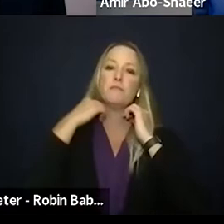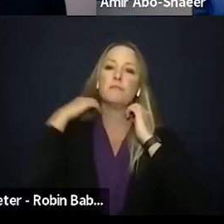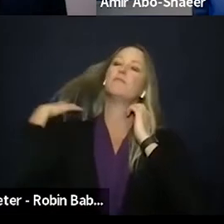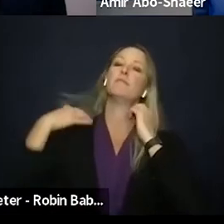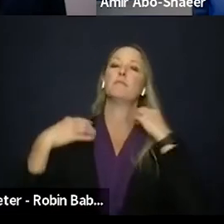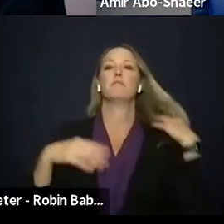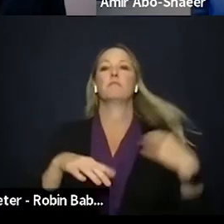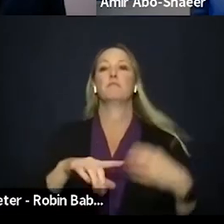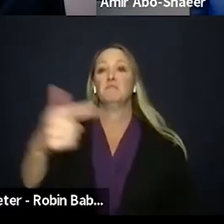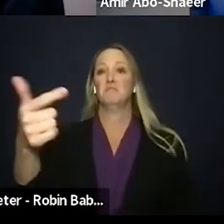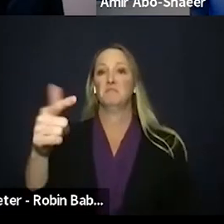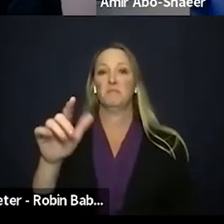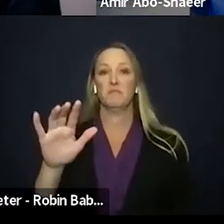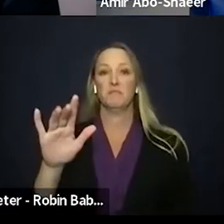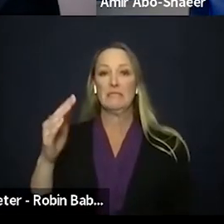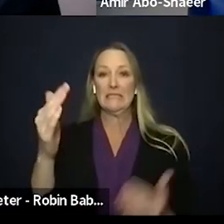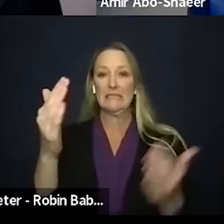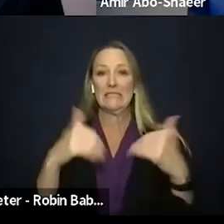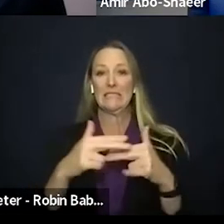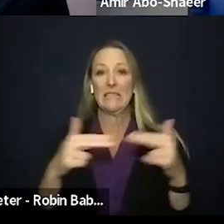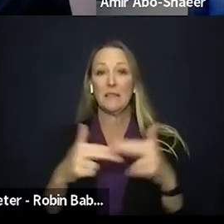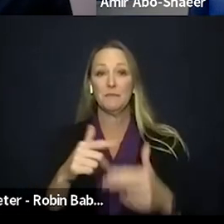i'm here next slide